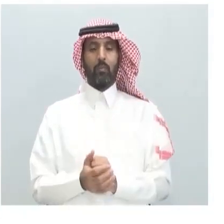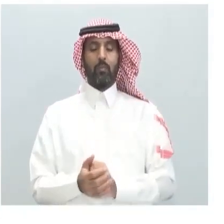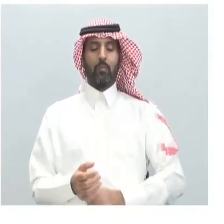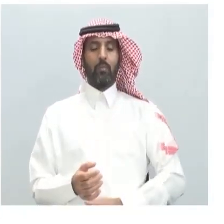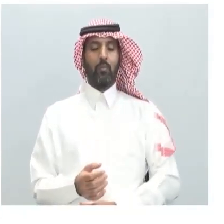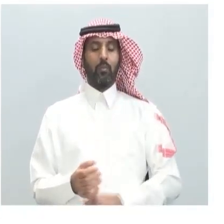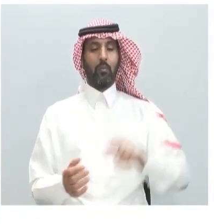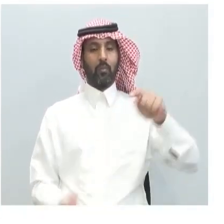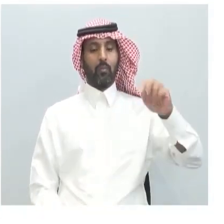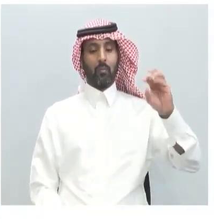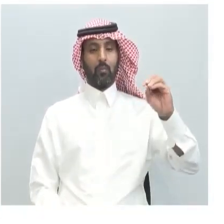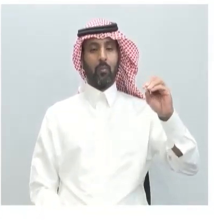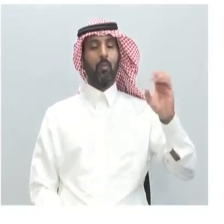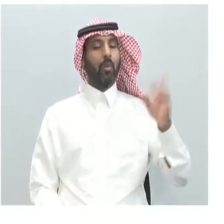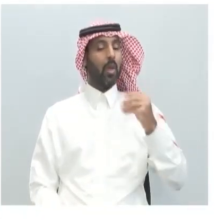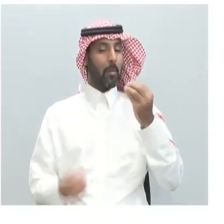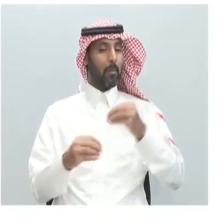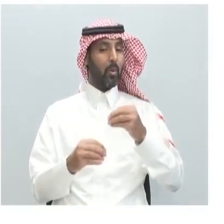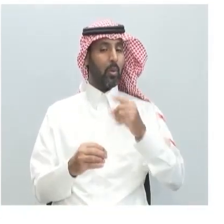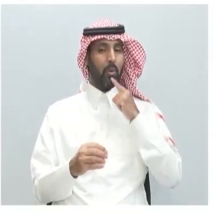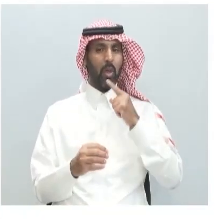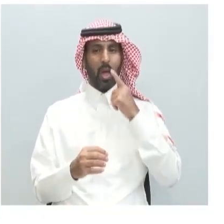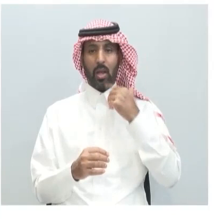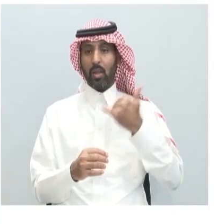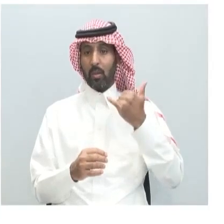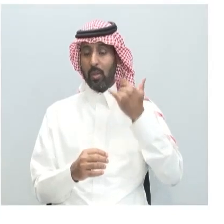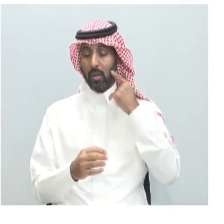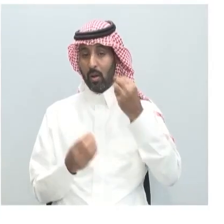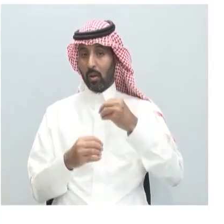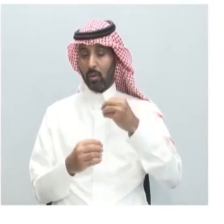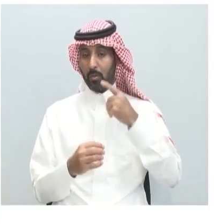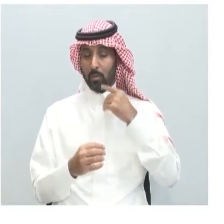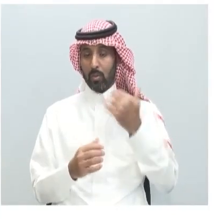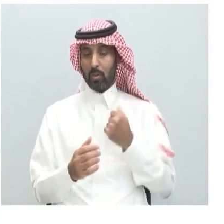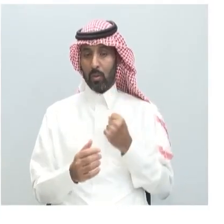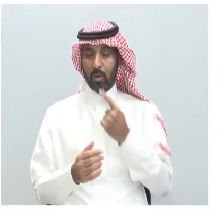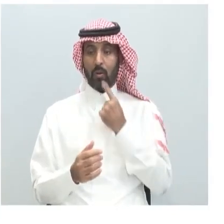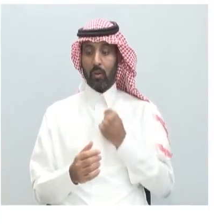phrase. Two means more than is necessary or wanted. Two,